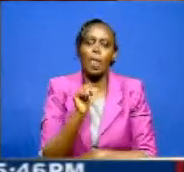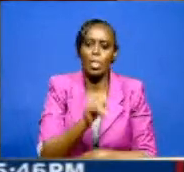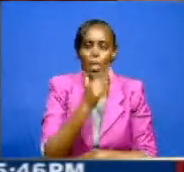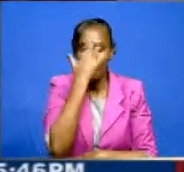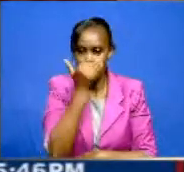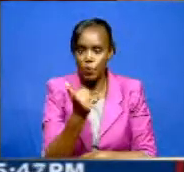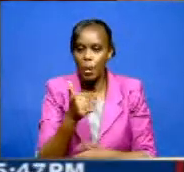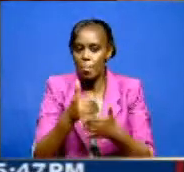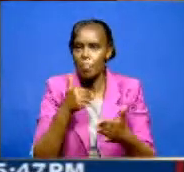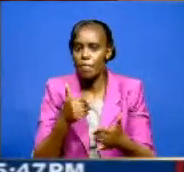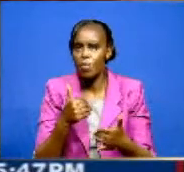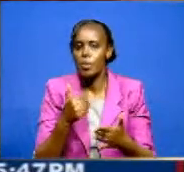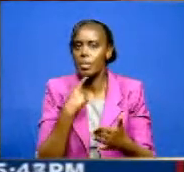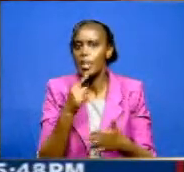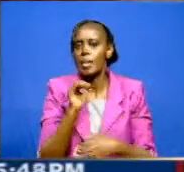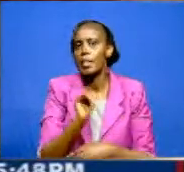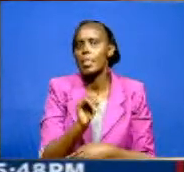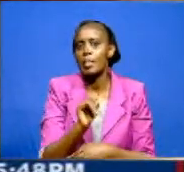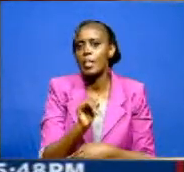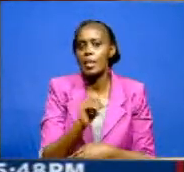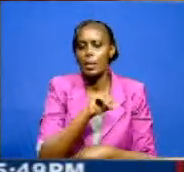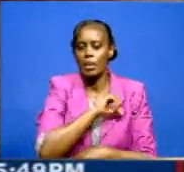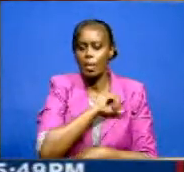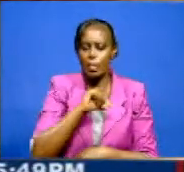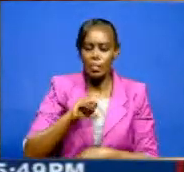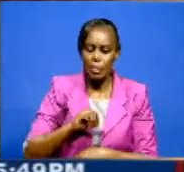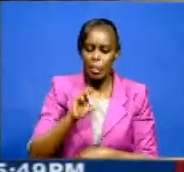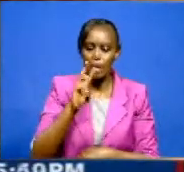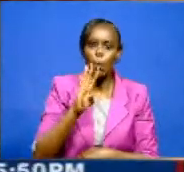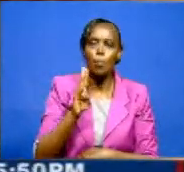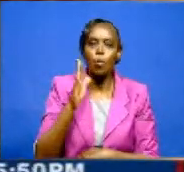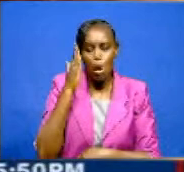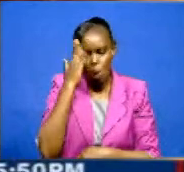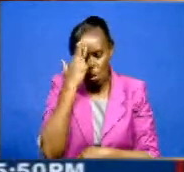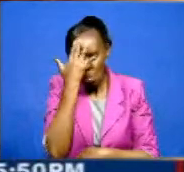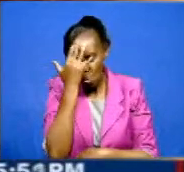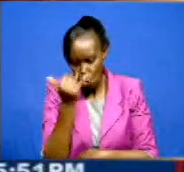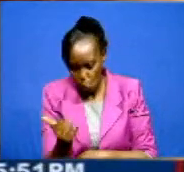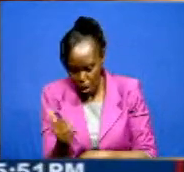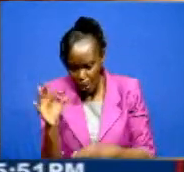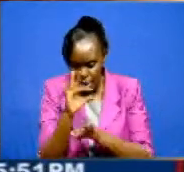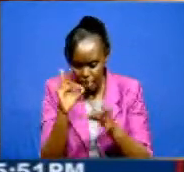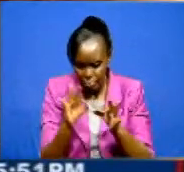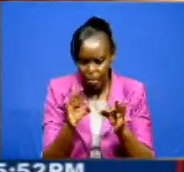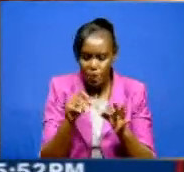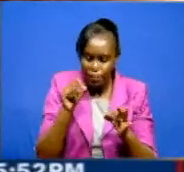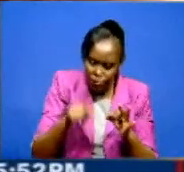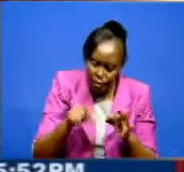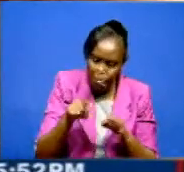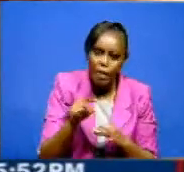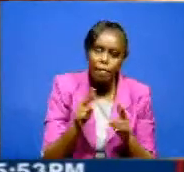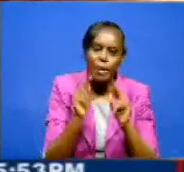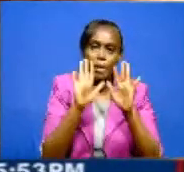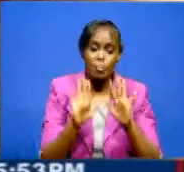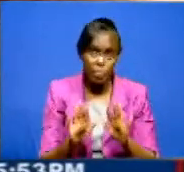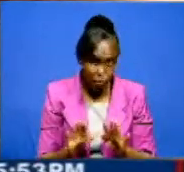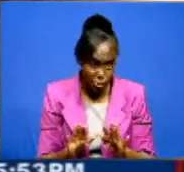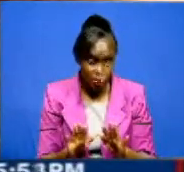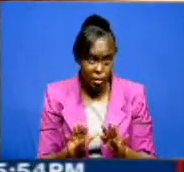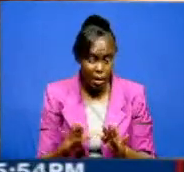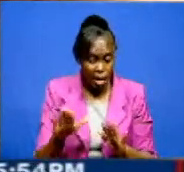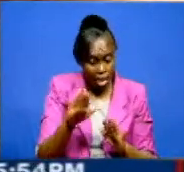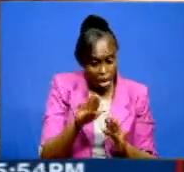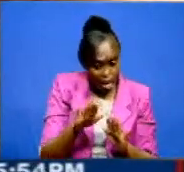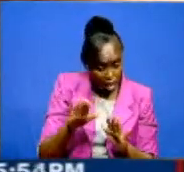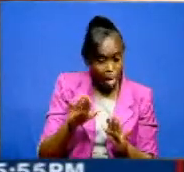I initially, I started saying that Senator Wambua knows why this specific crop is important for the